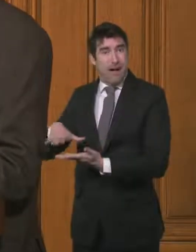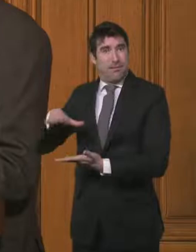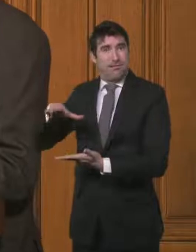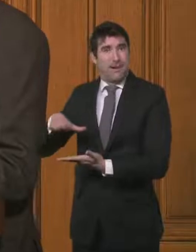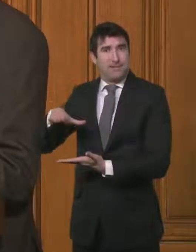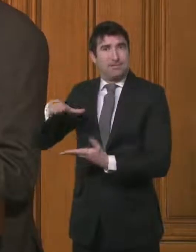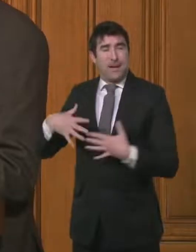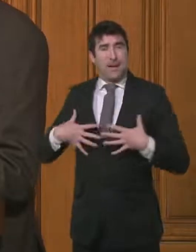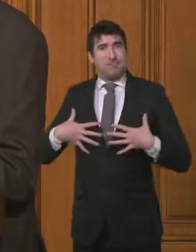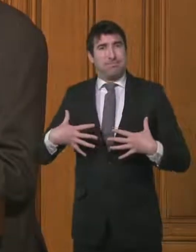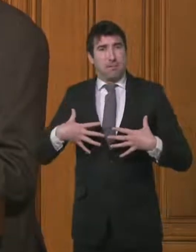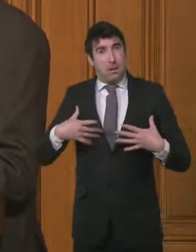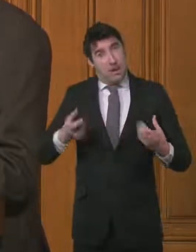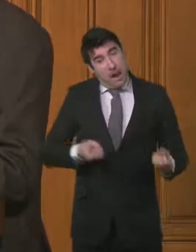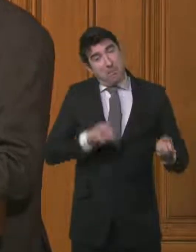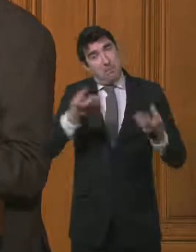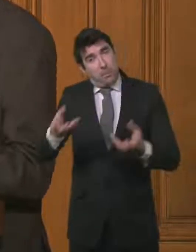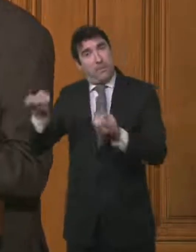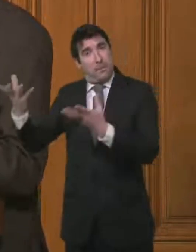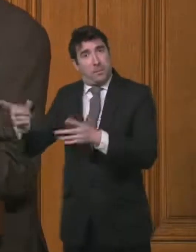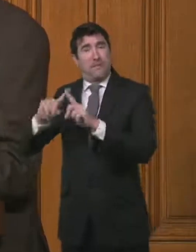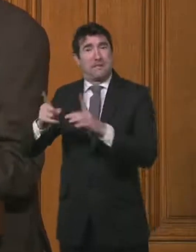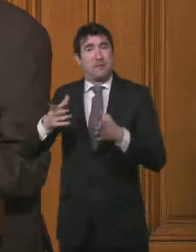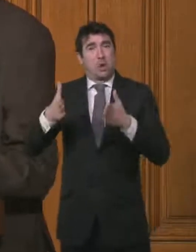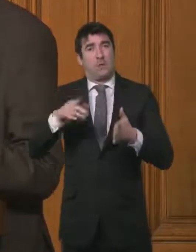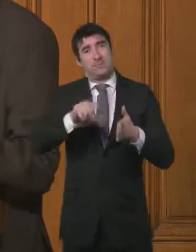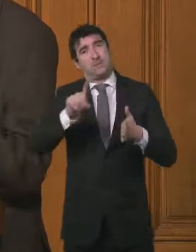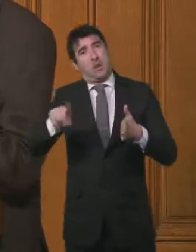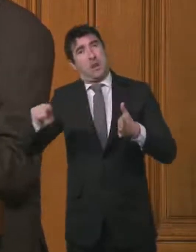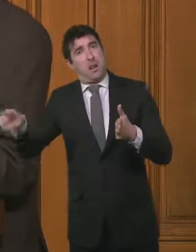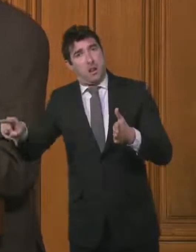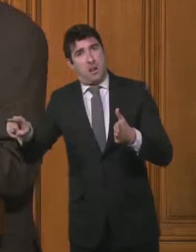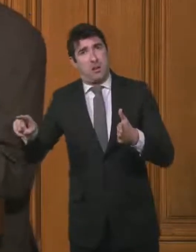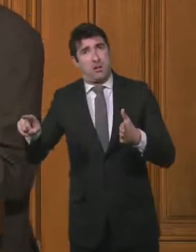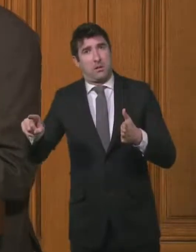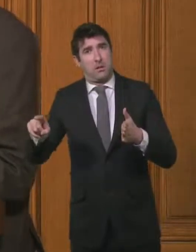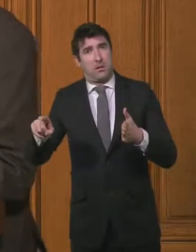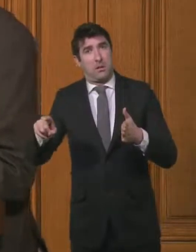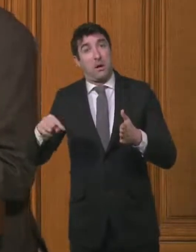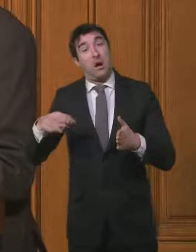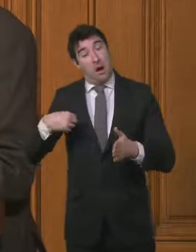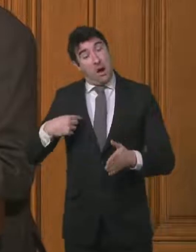London is being readied, and if it is required, then we will